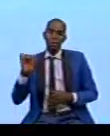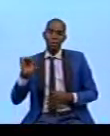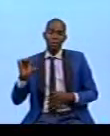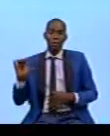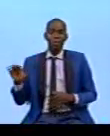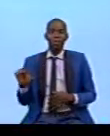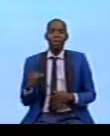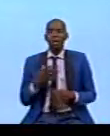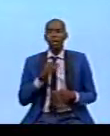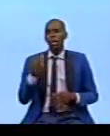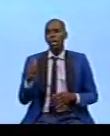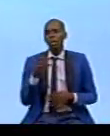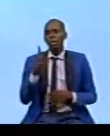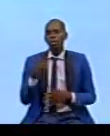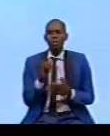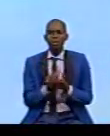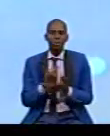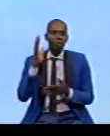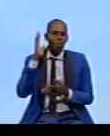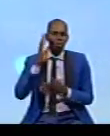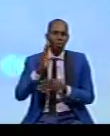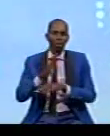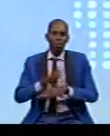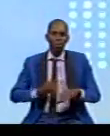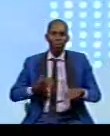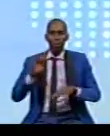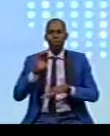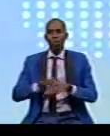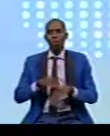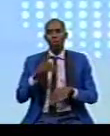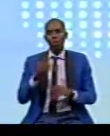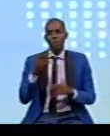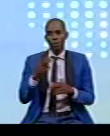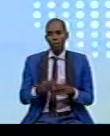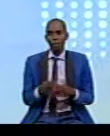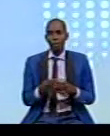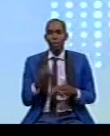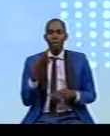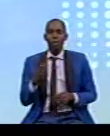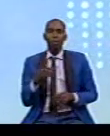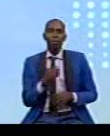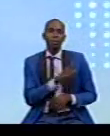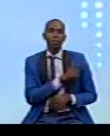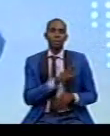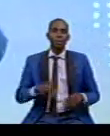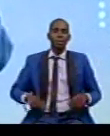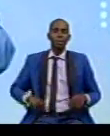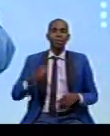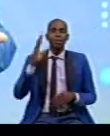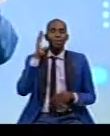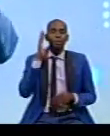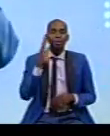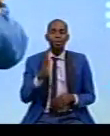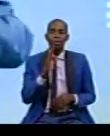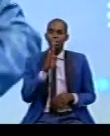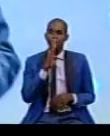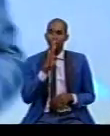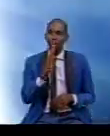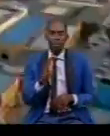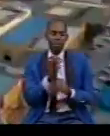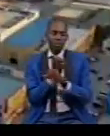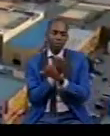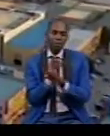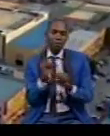if you're really healed and you are grateful to the Lord, the Spirit of the Lord will quicken you, and